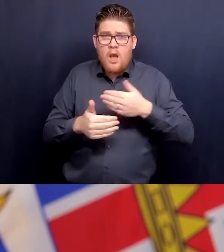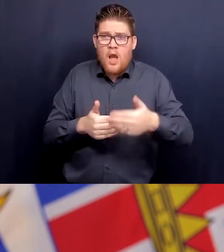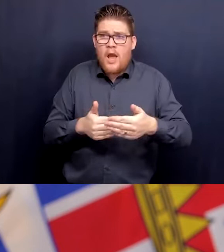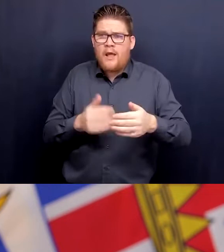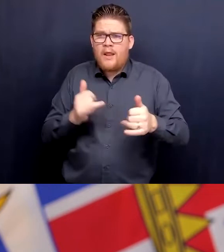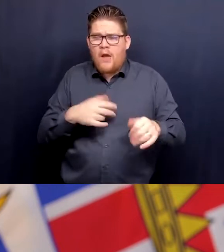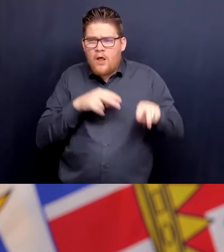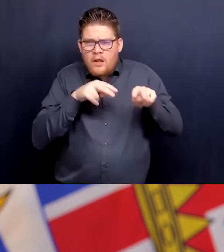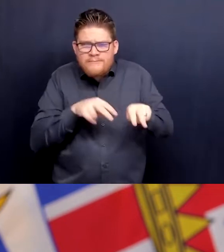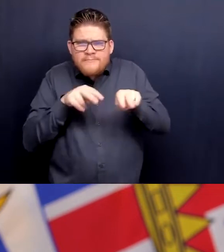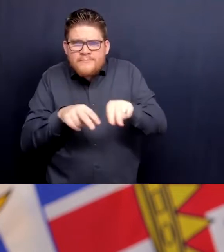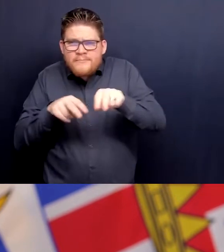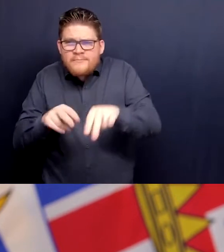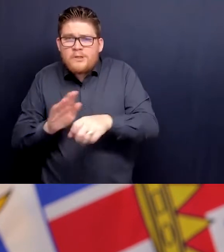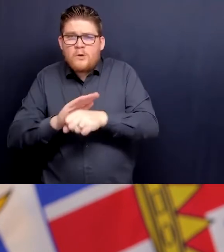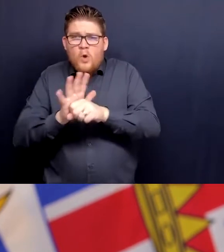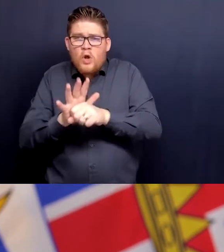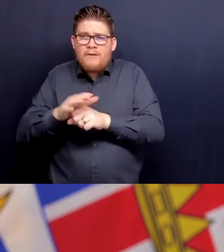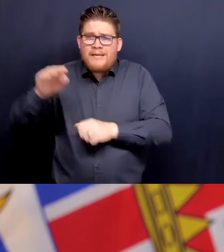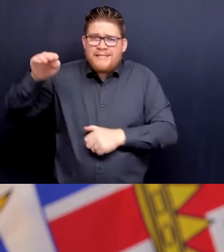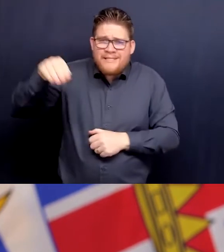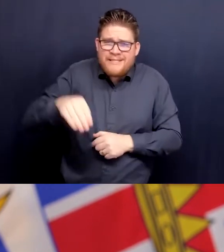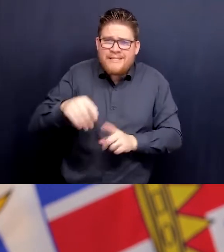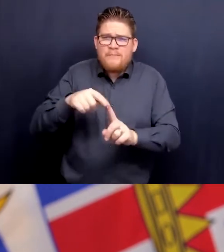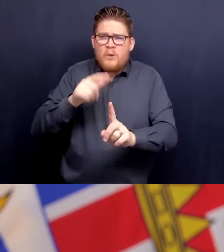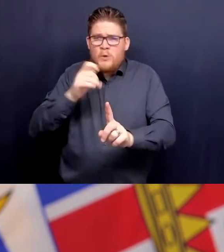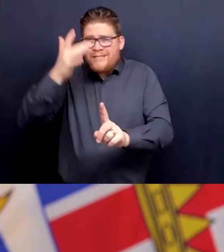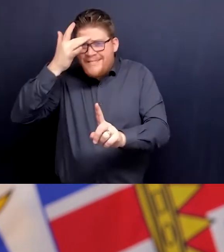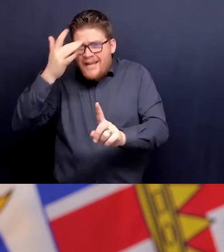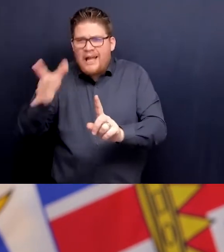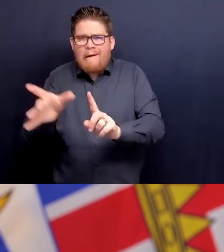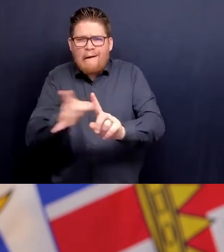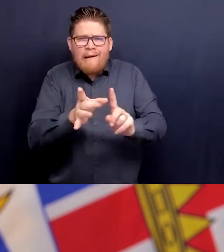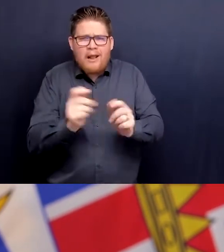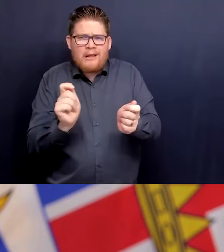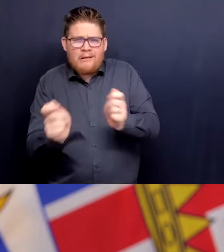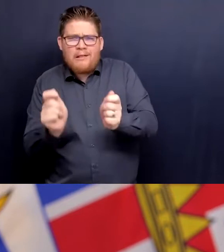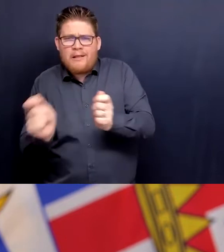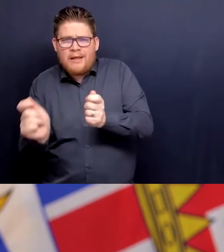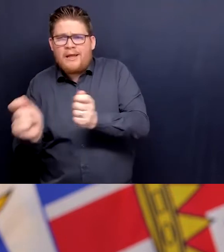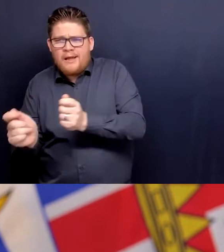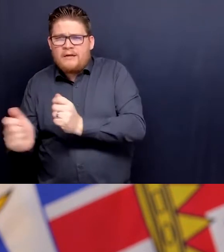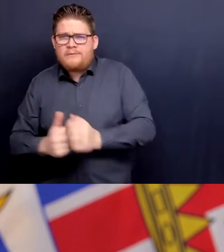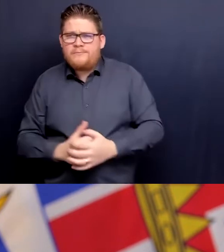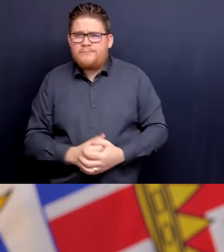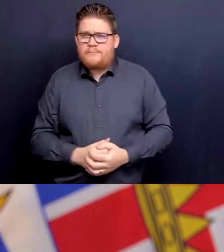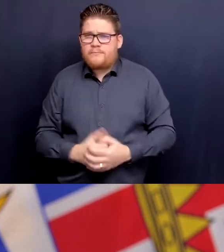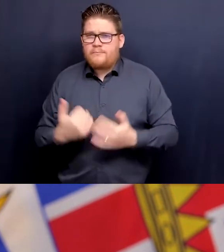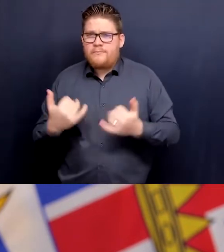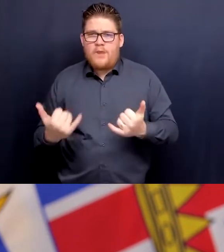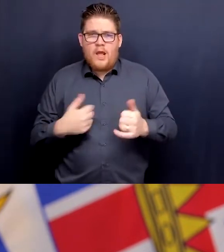and who was getting sick, we needed to add additional tools. So we're at a place now where we have a much higher level